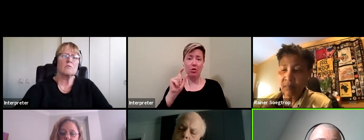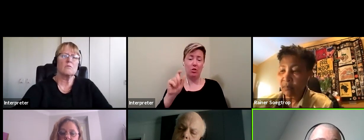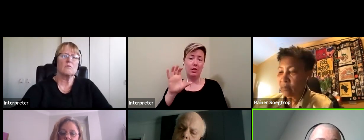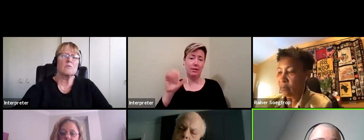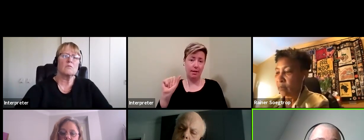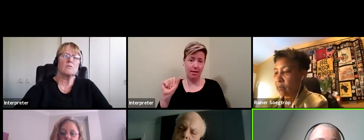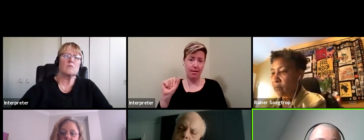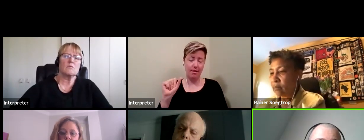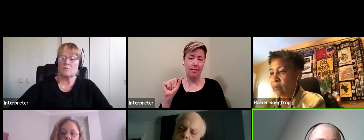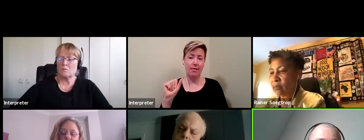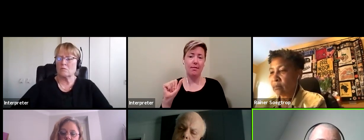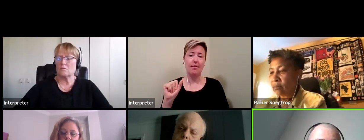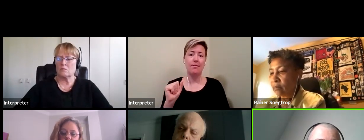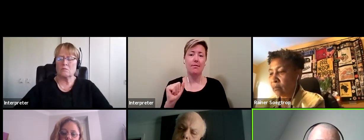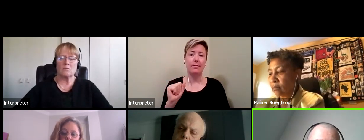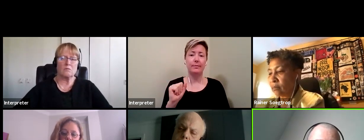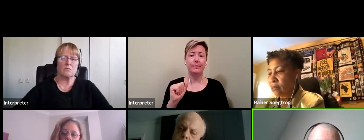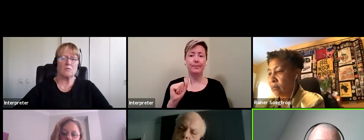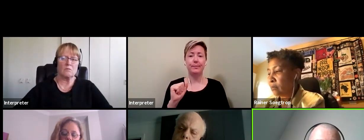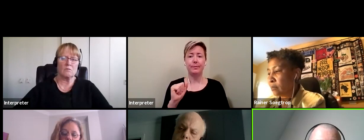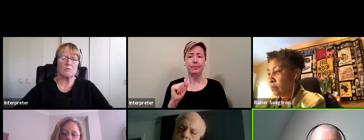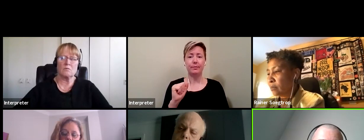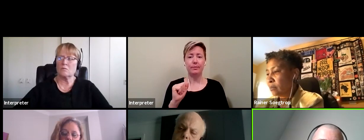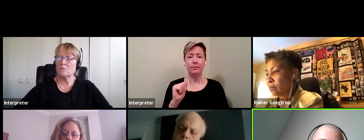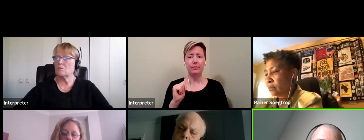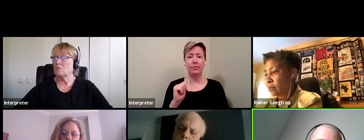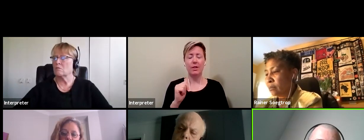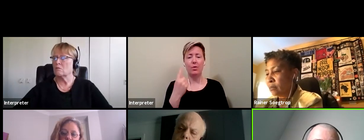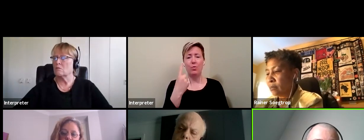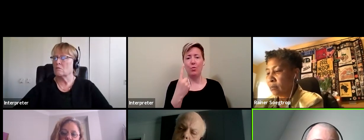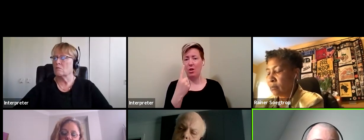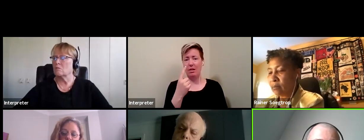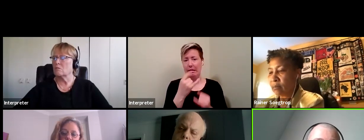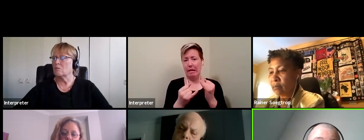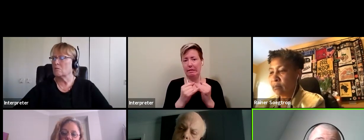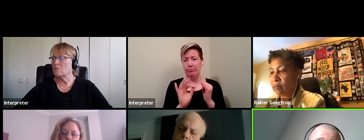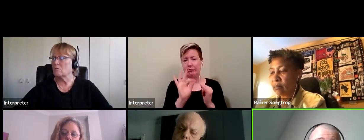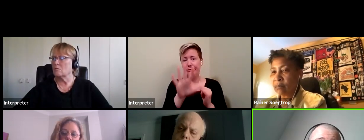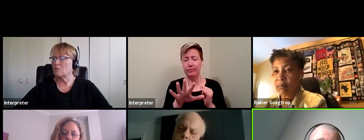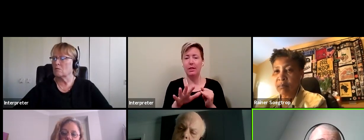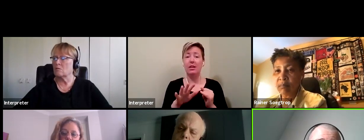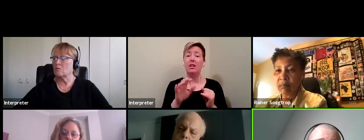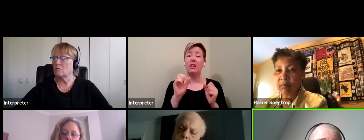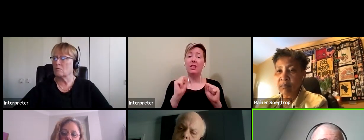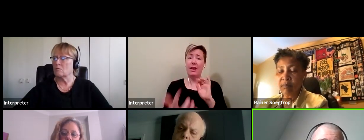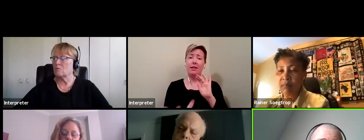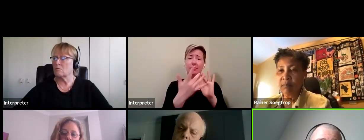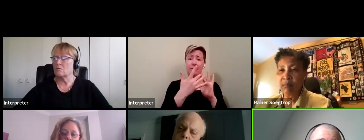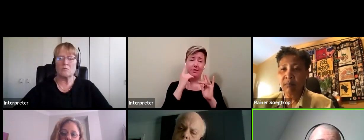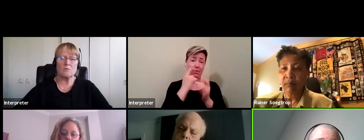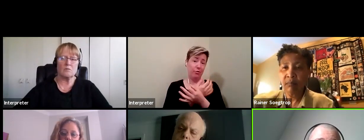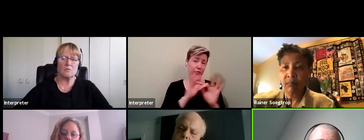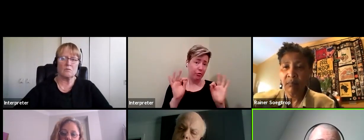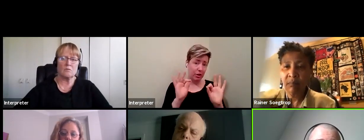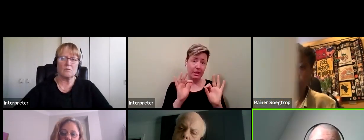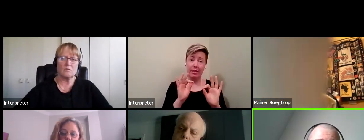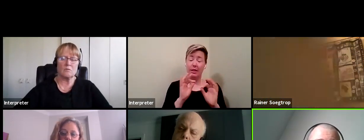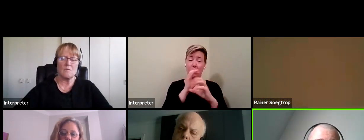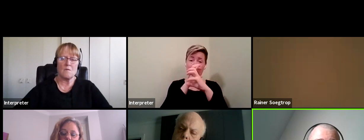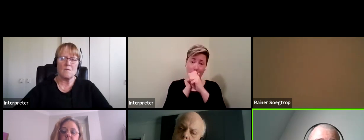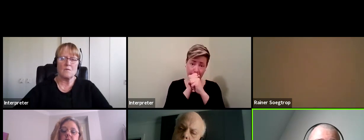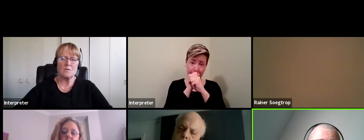archdisabilitylaw.ca. And maybe one last plug here. You can also reach us for free confidential summary legal advice if